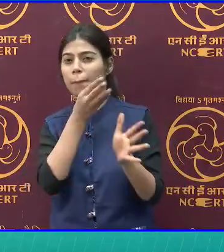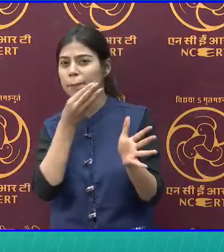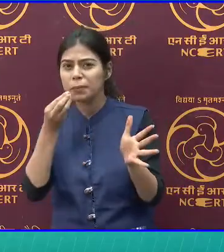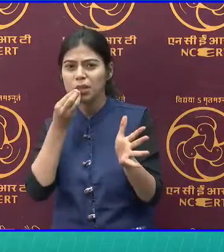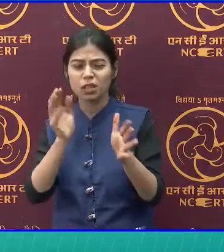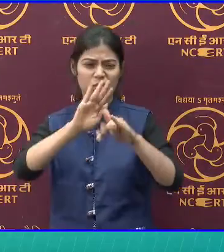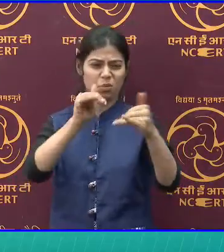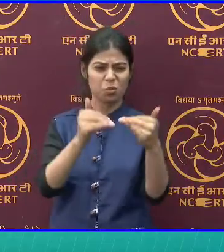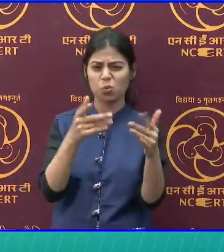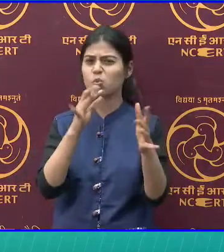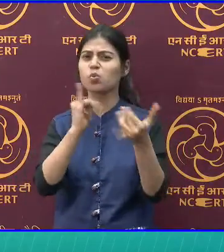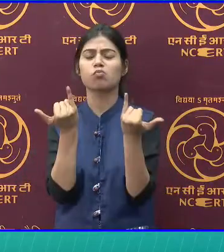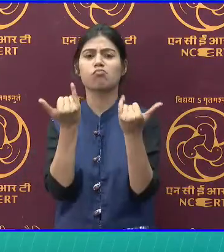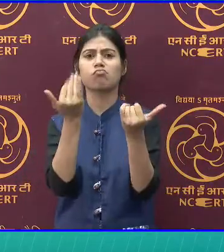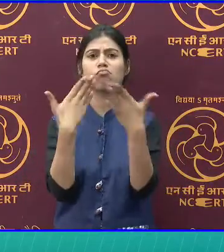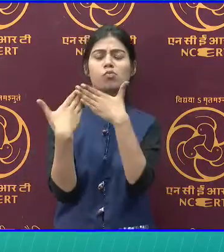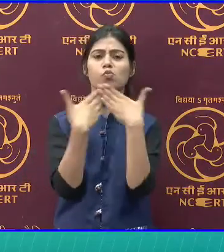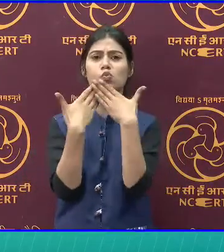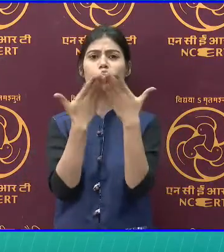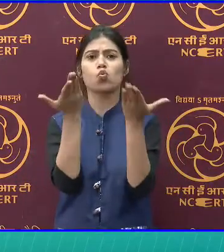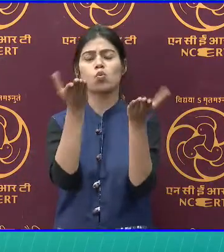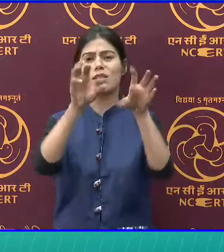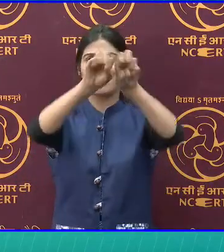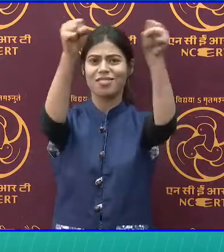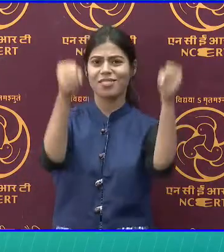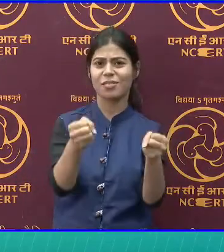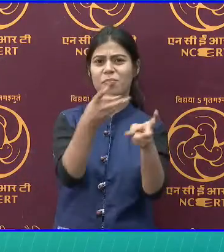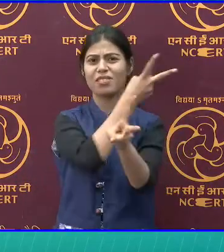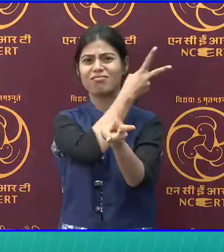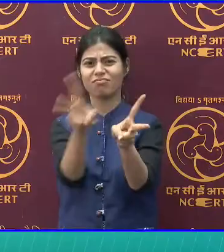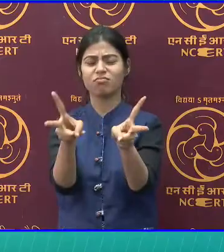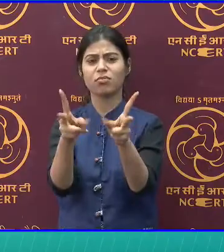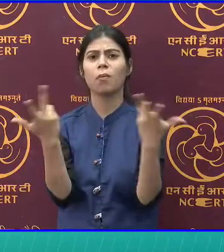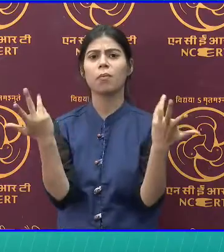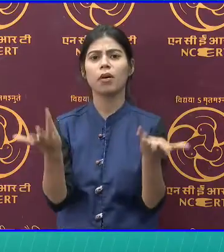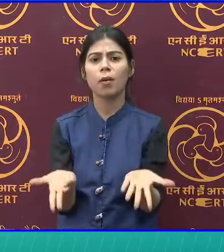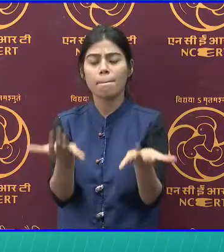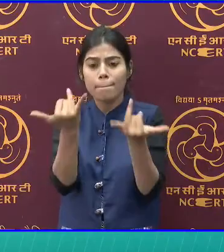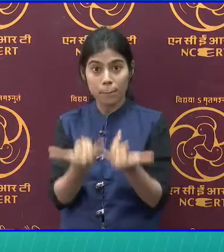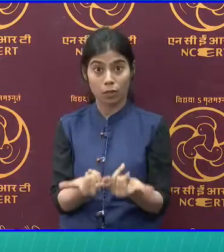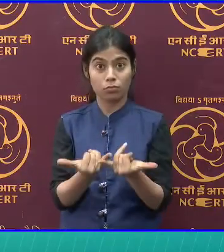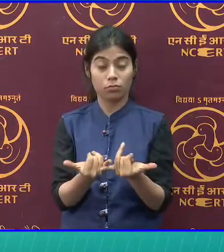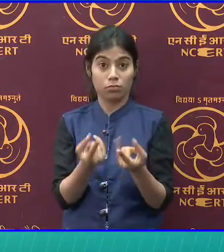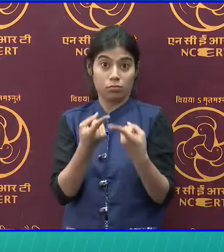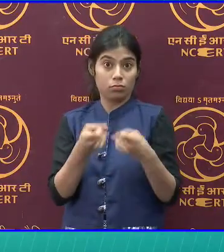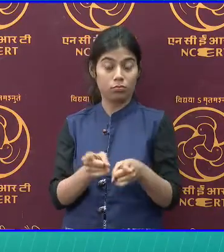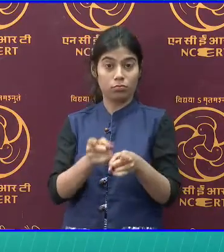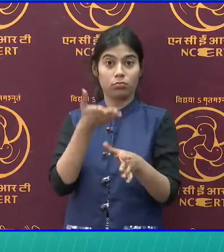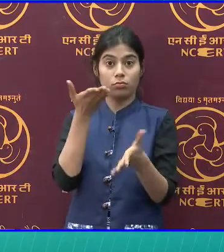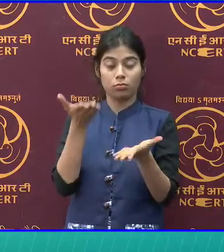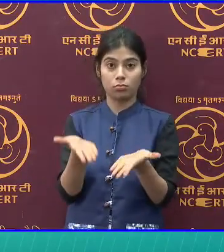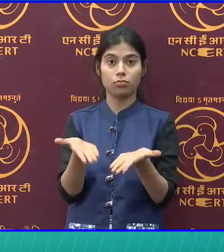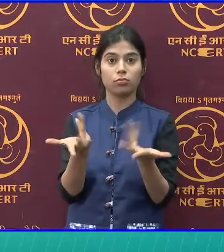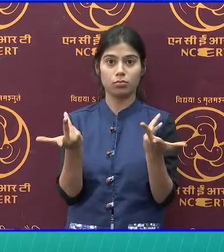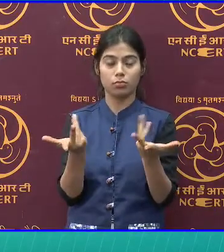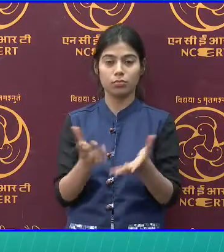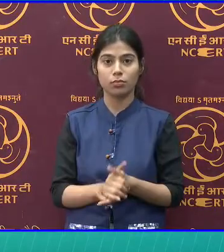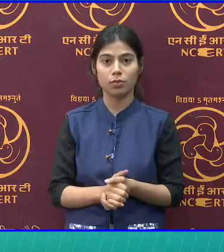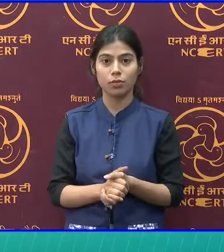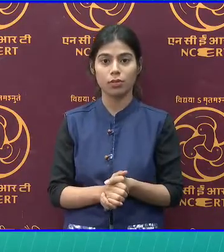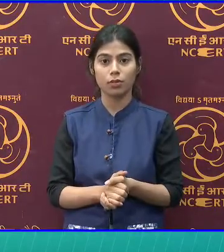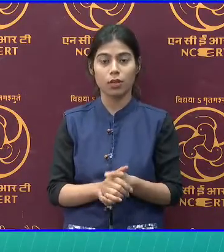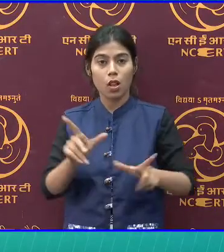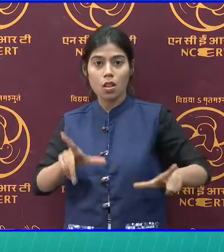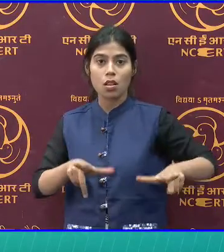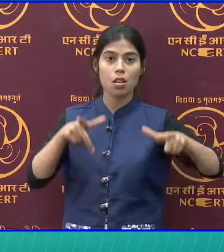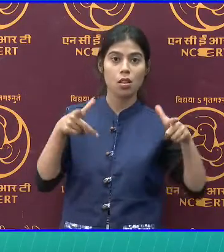in the school system. Economics is an abstract idea. But today we are all living in